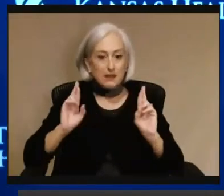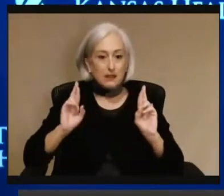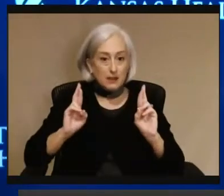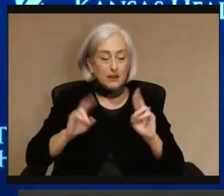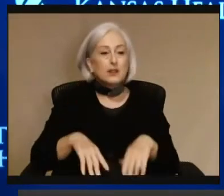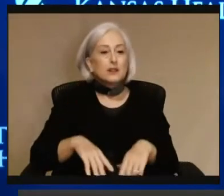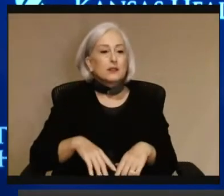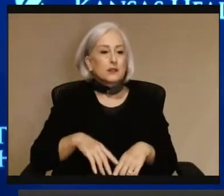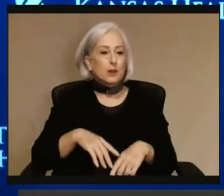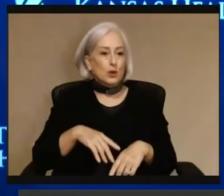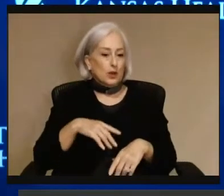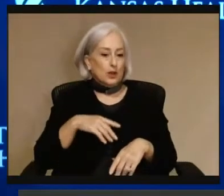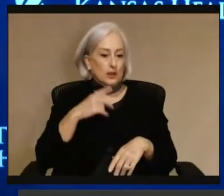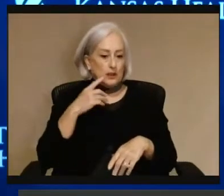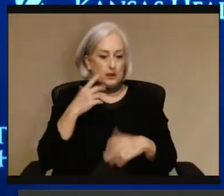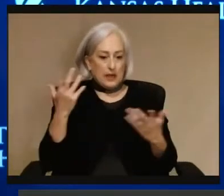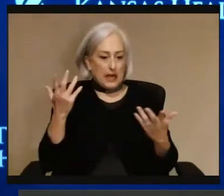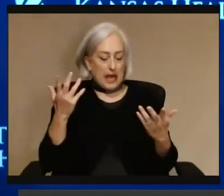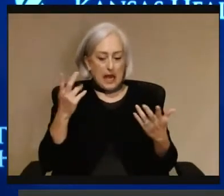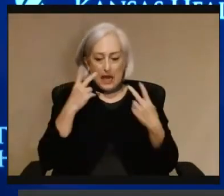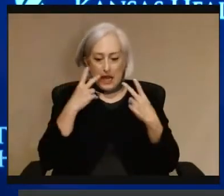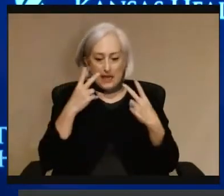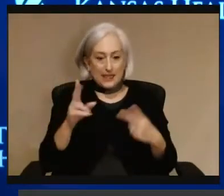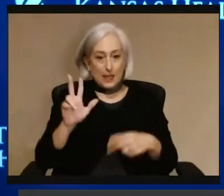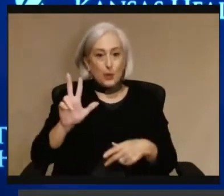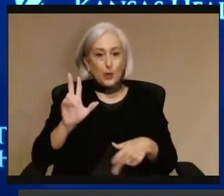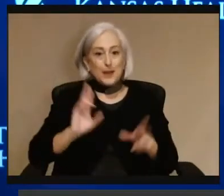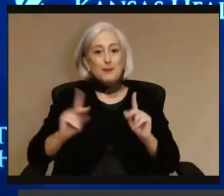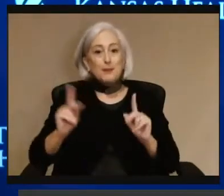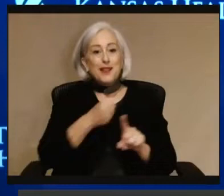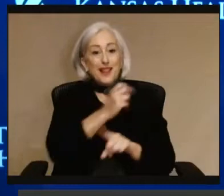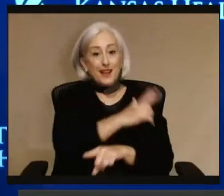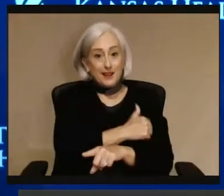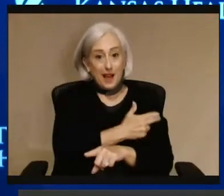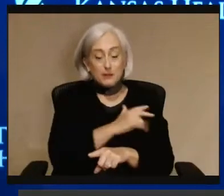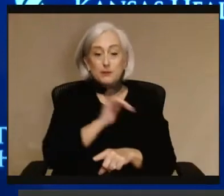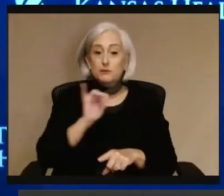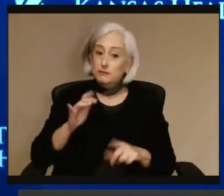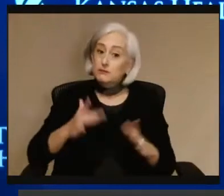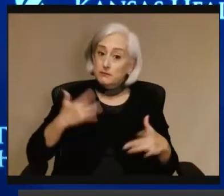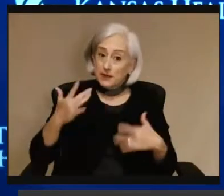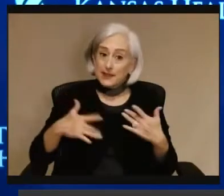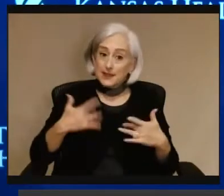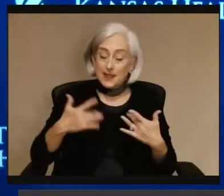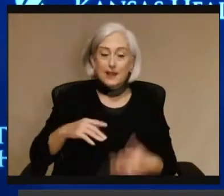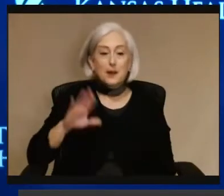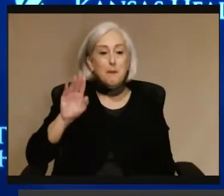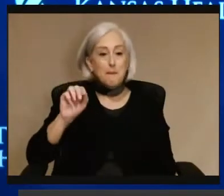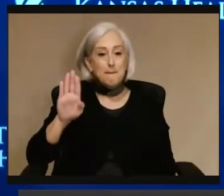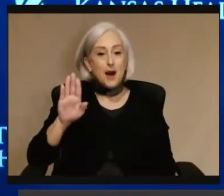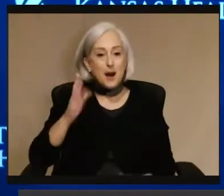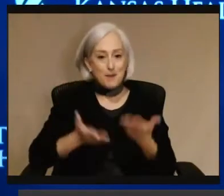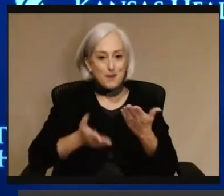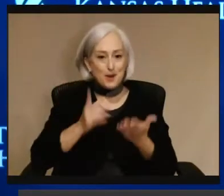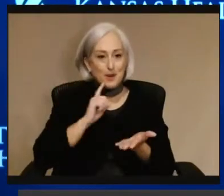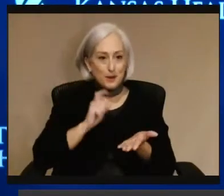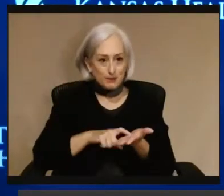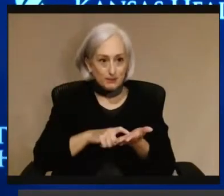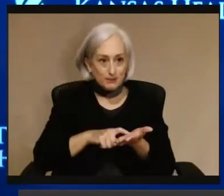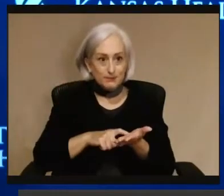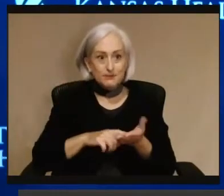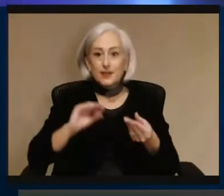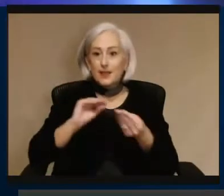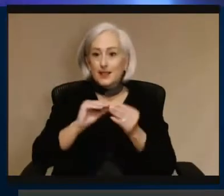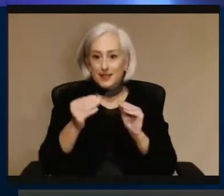how exciting is that? Right. And also, I know Bob certainly probably recognizes it's interesting that the COVID number is 3 today that